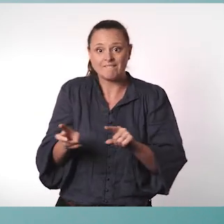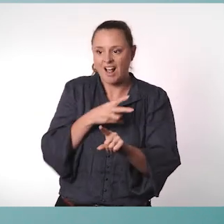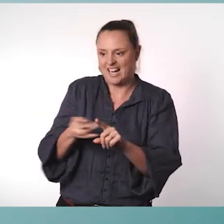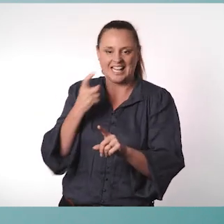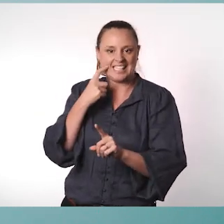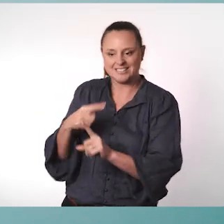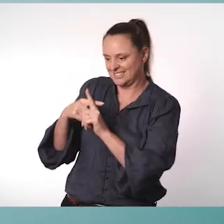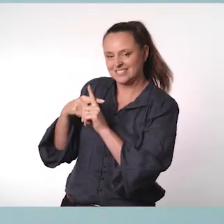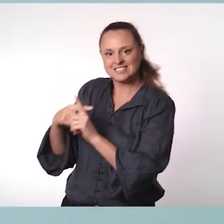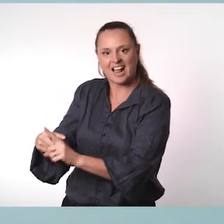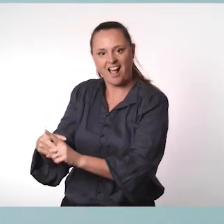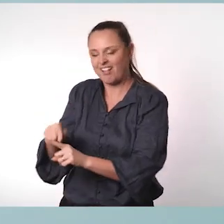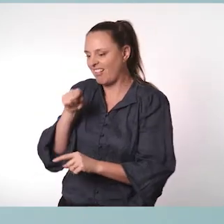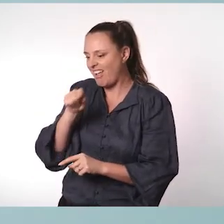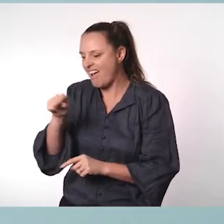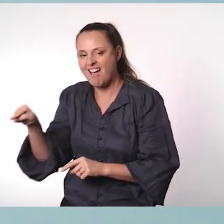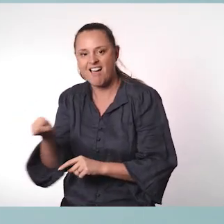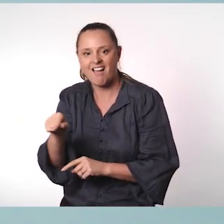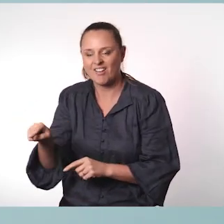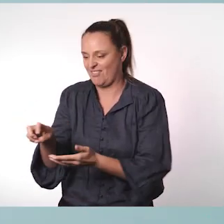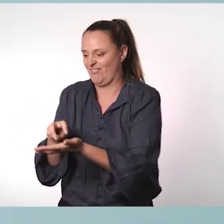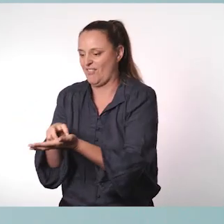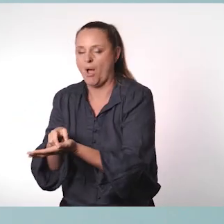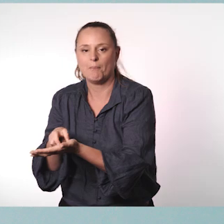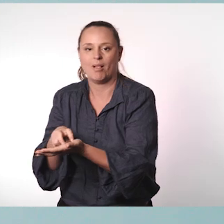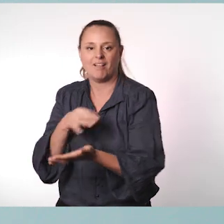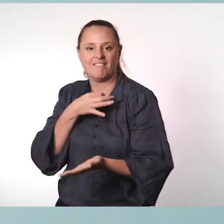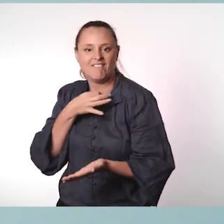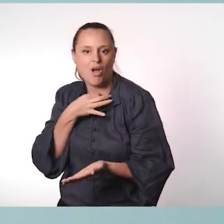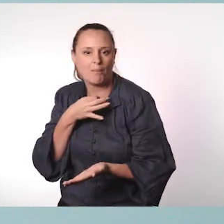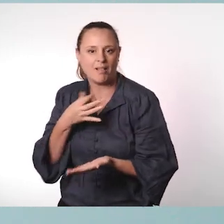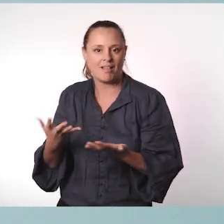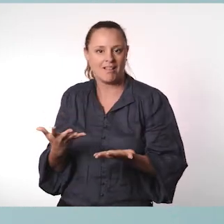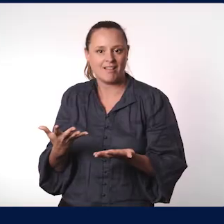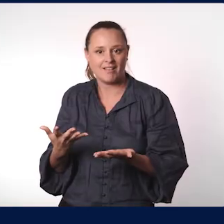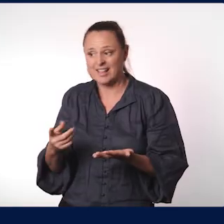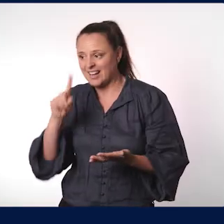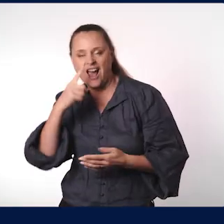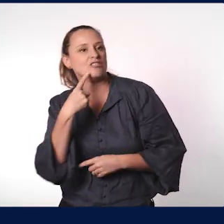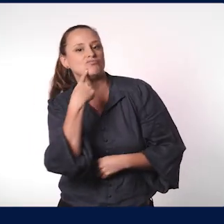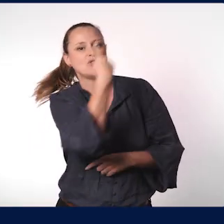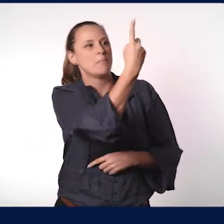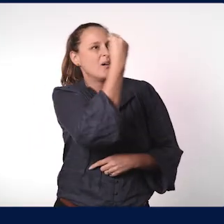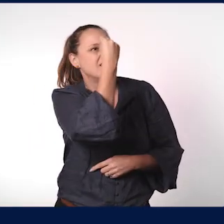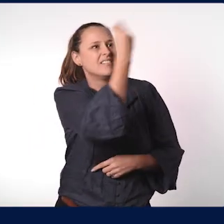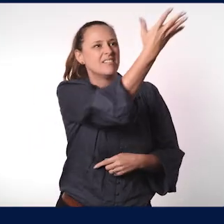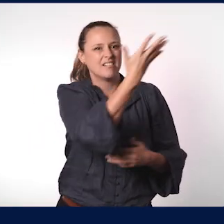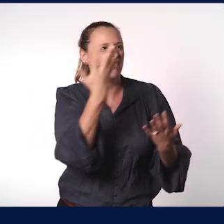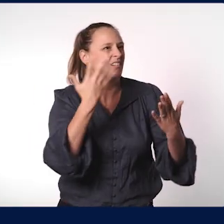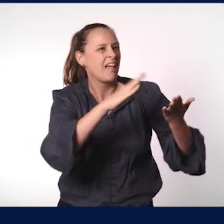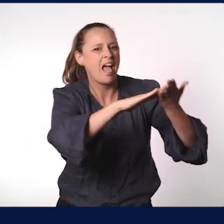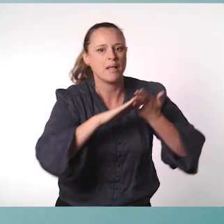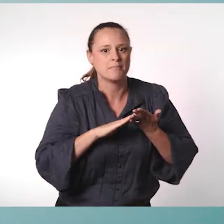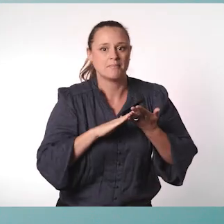and girls with disabilities, as they can be seen as vulnerable and less able to report violence. How to prevent